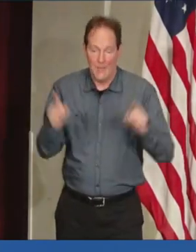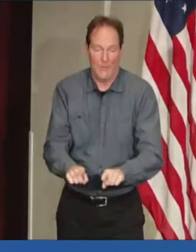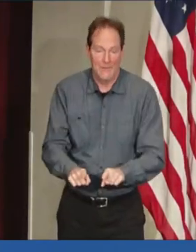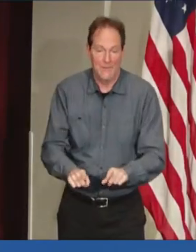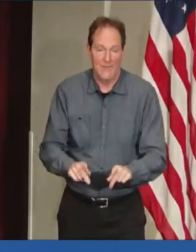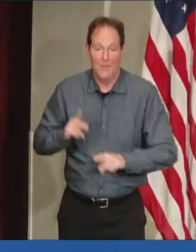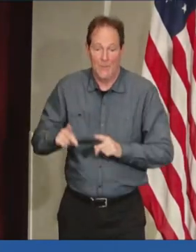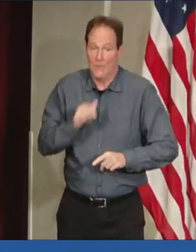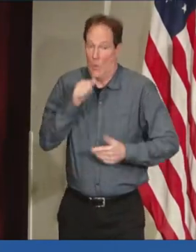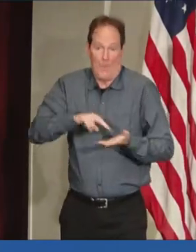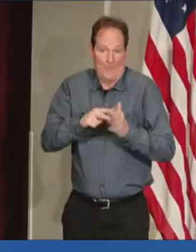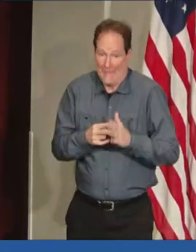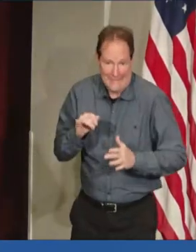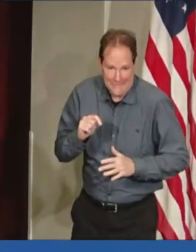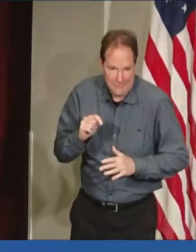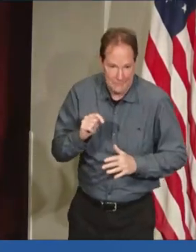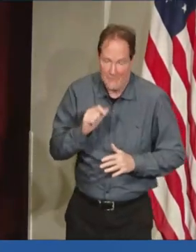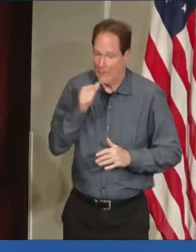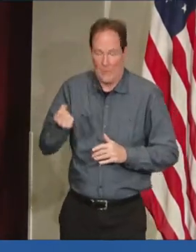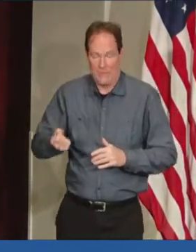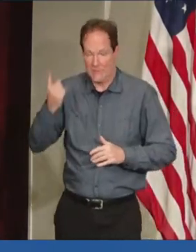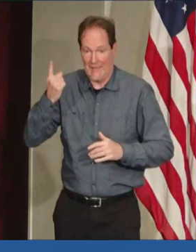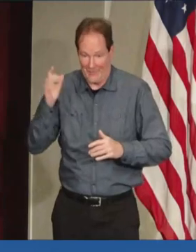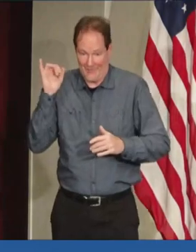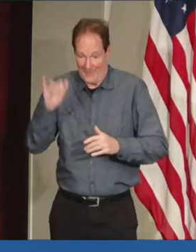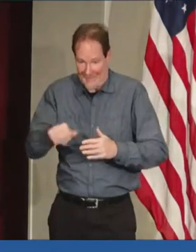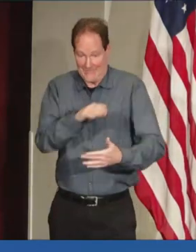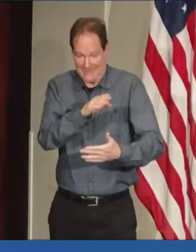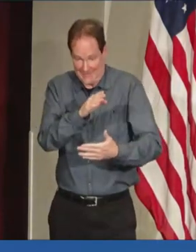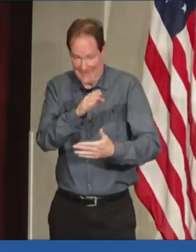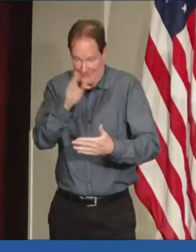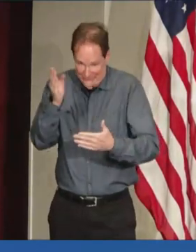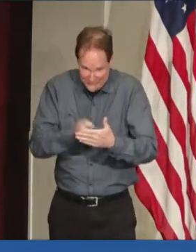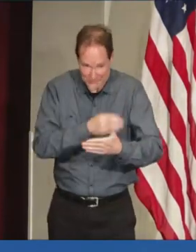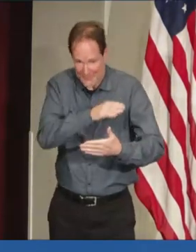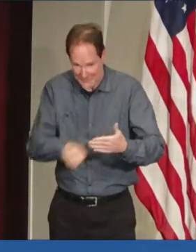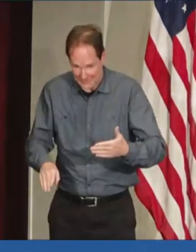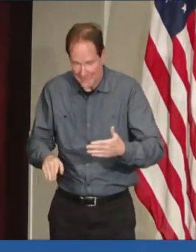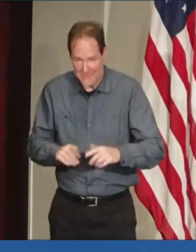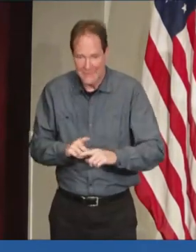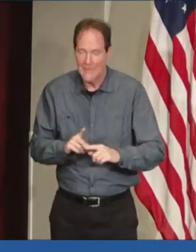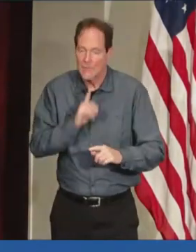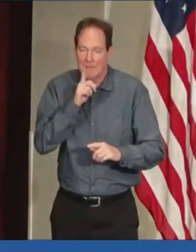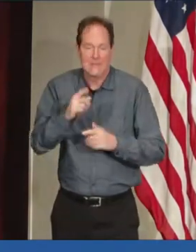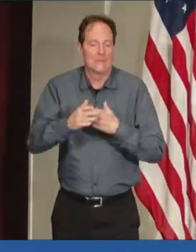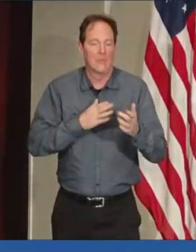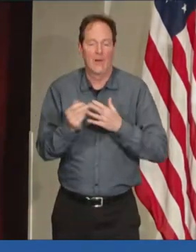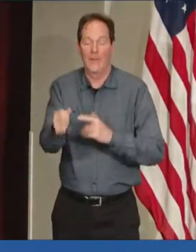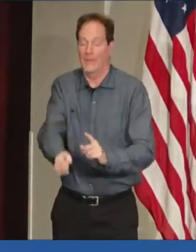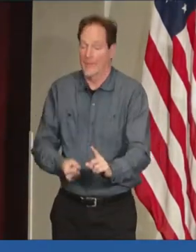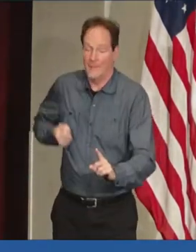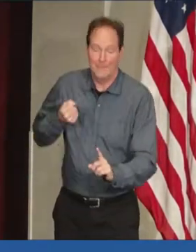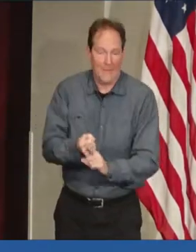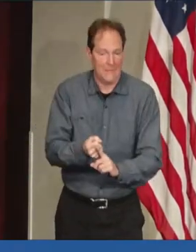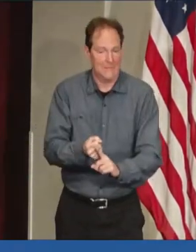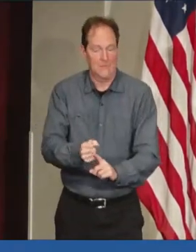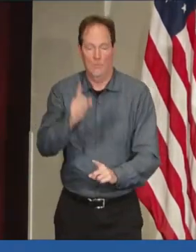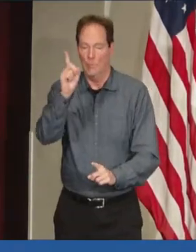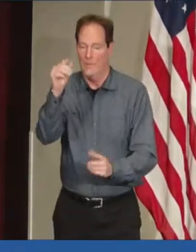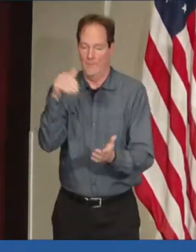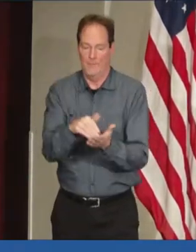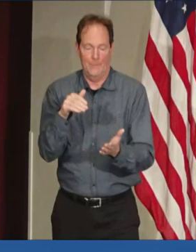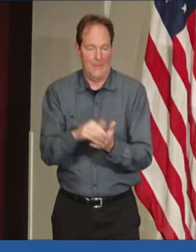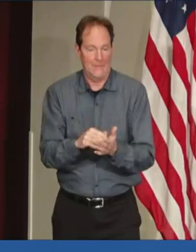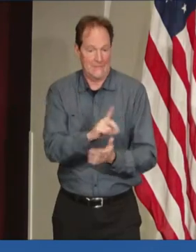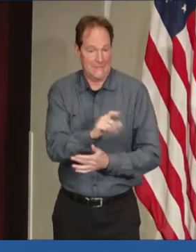didn't mean it and didn't understand it, but it really didn't matter because the impact was 1 million disabled children not